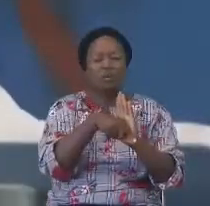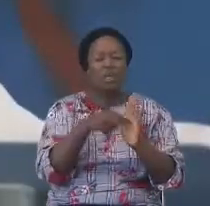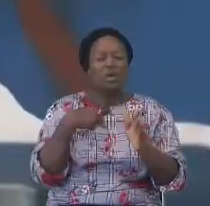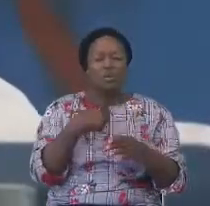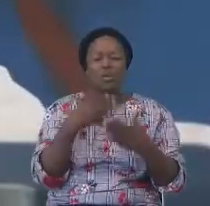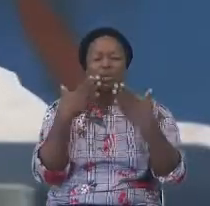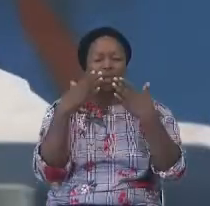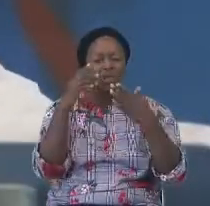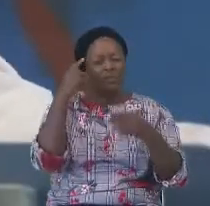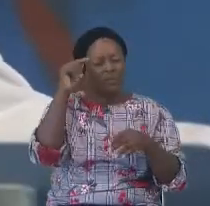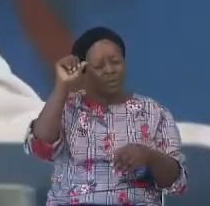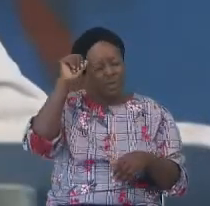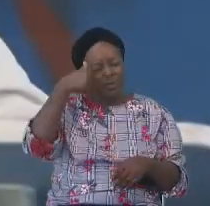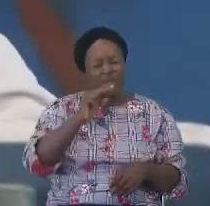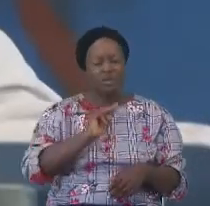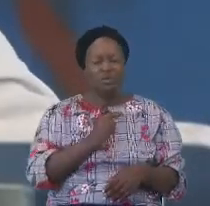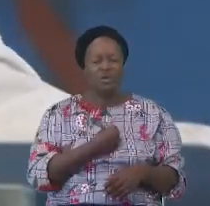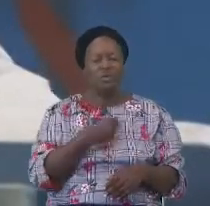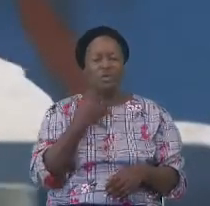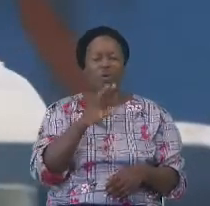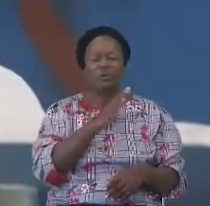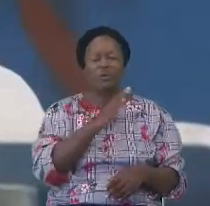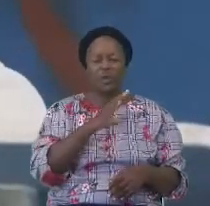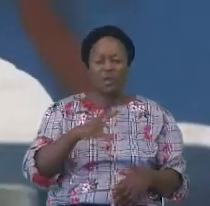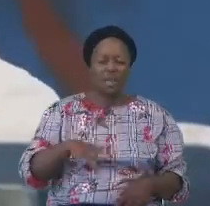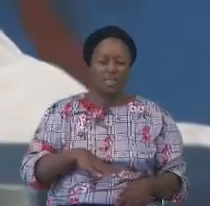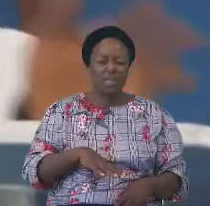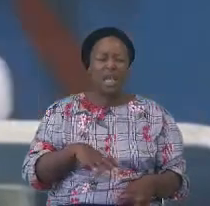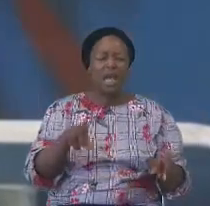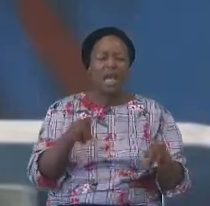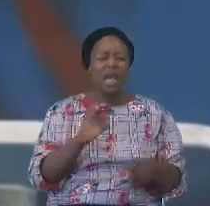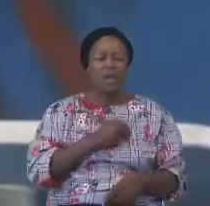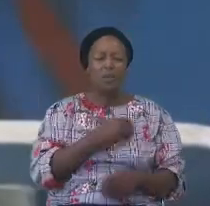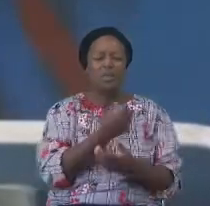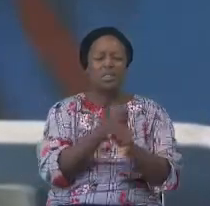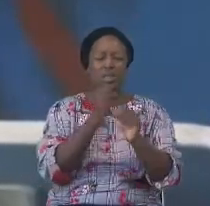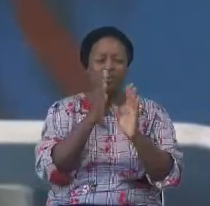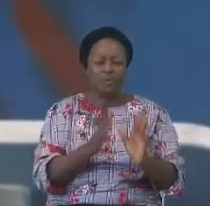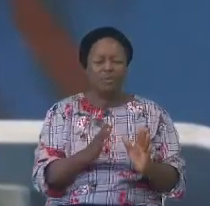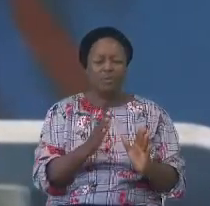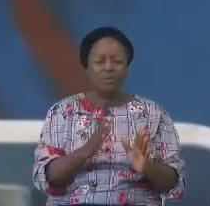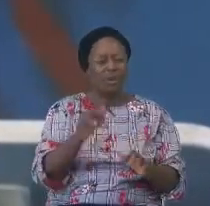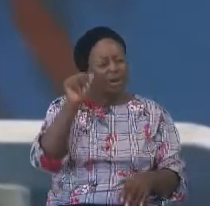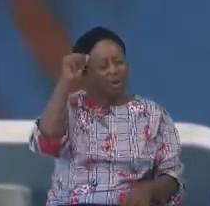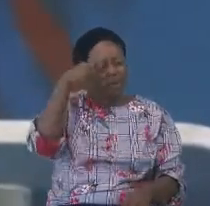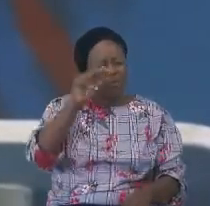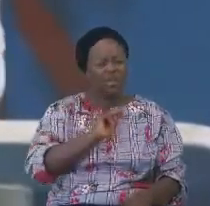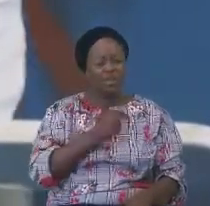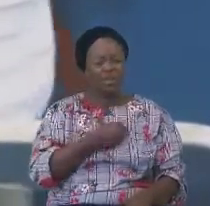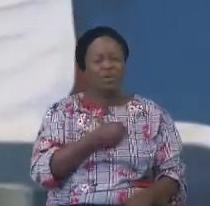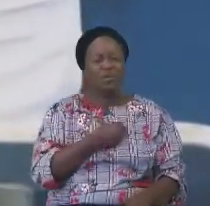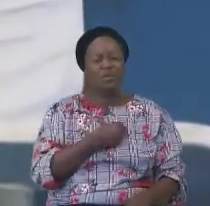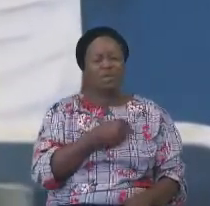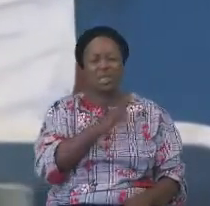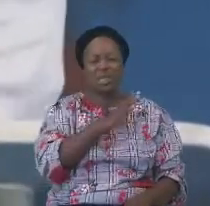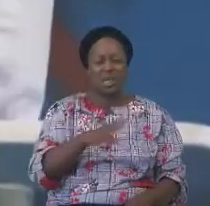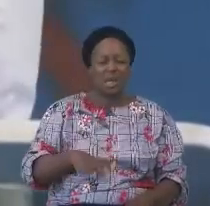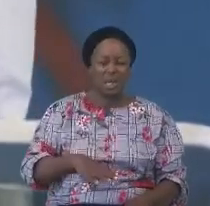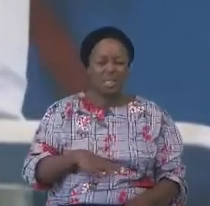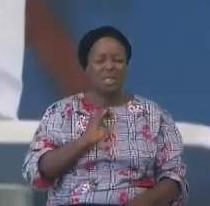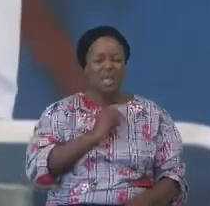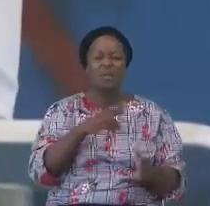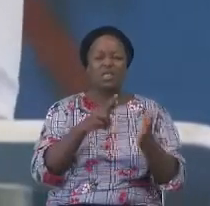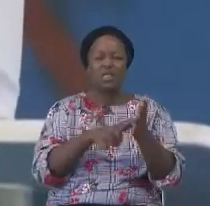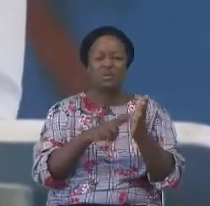Father, we thank you for this hour. Thank you for reminding us of Christ as